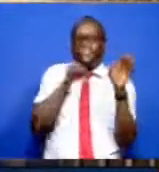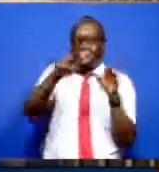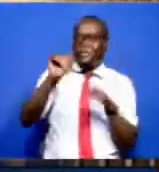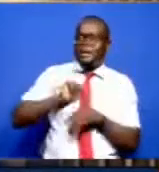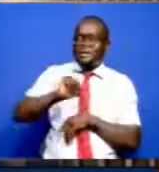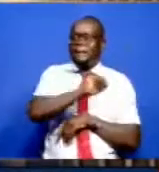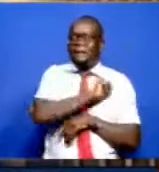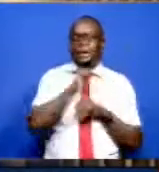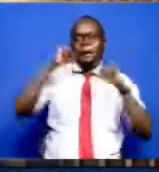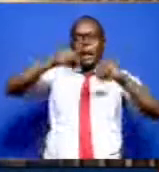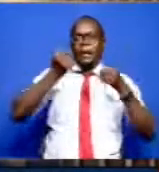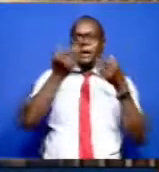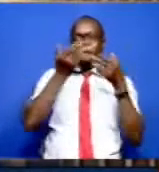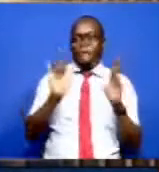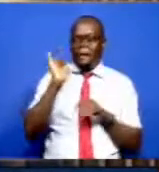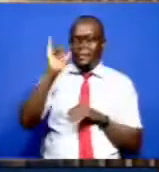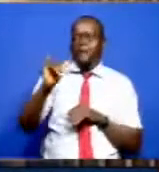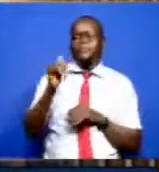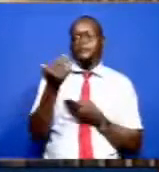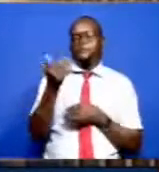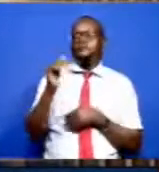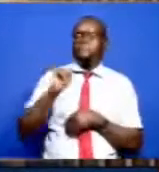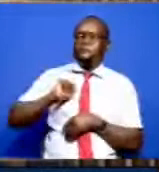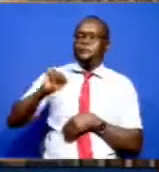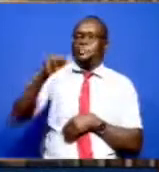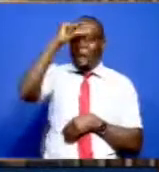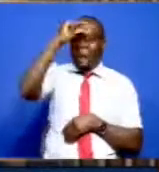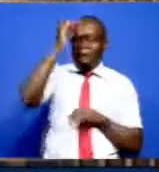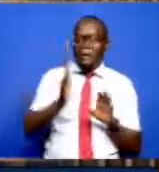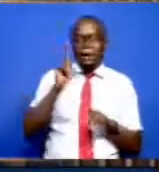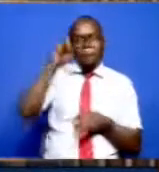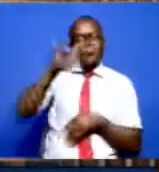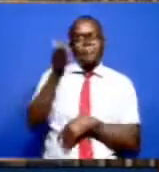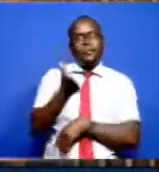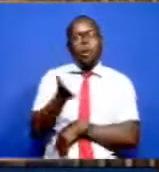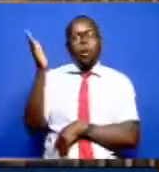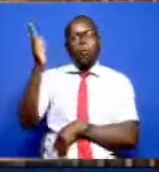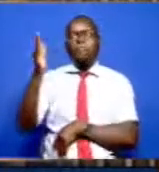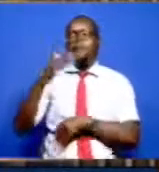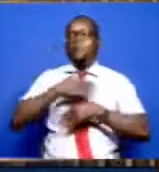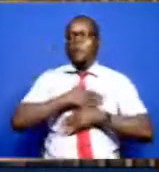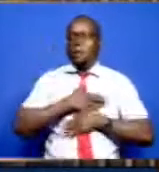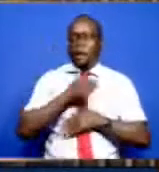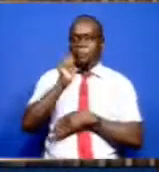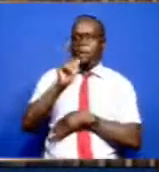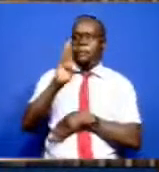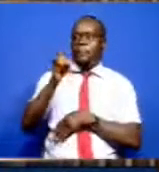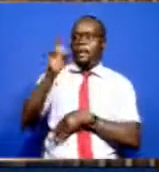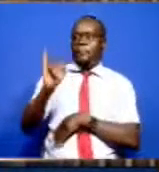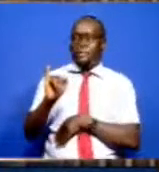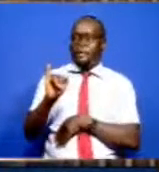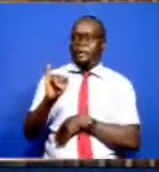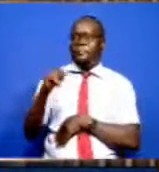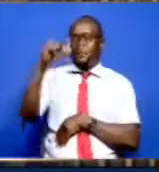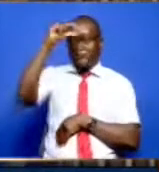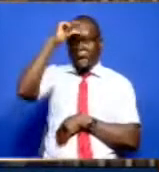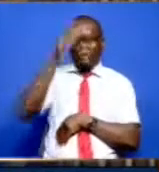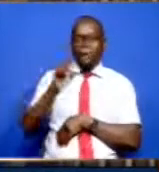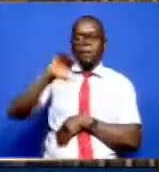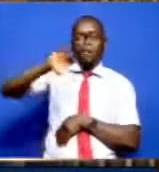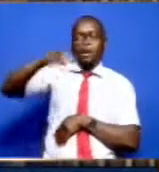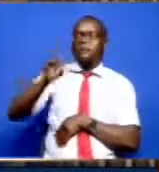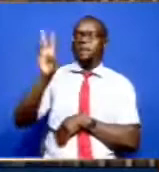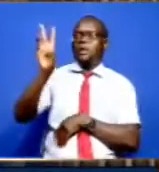has resolved to remove from office by impeachment Honorable Mohamed Abdi Mohamud, Governor of Wajir